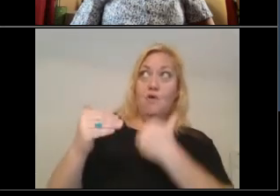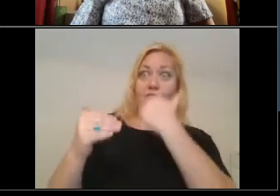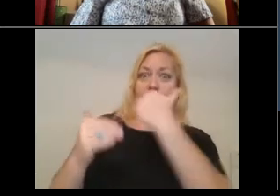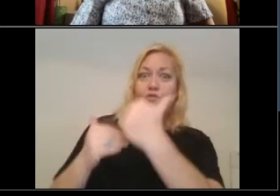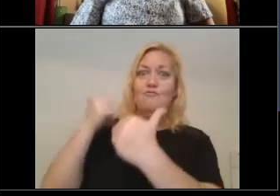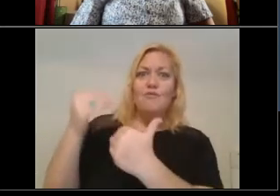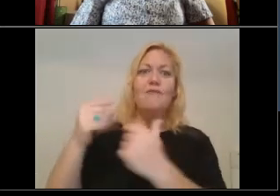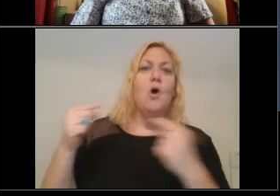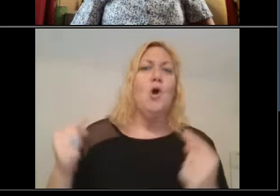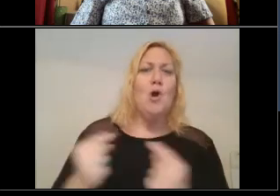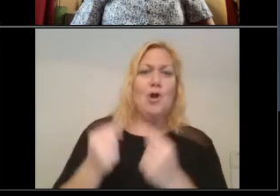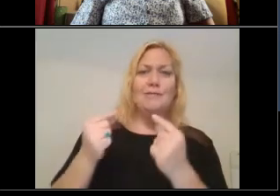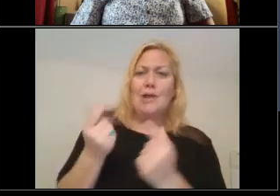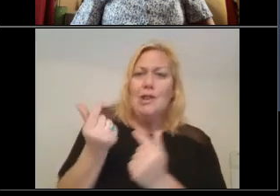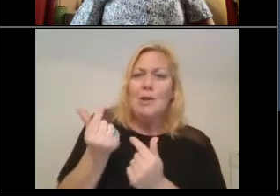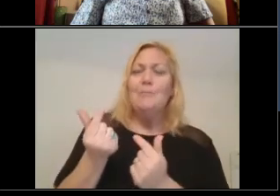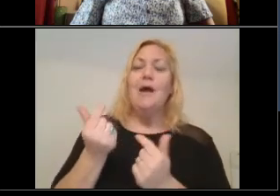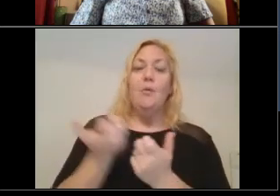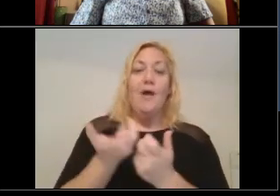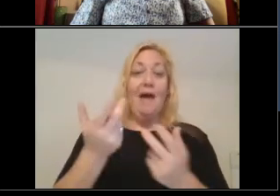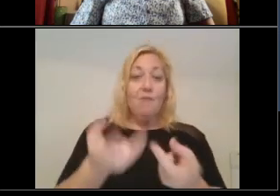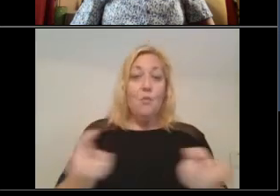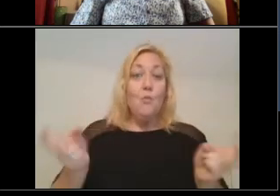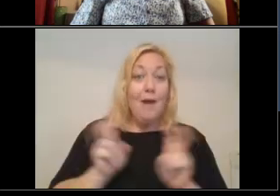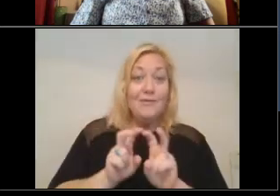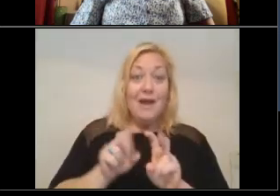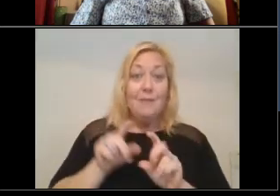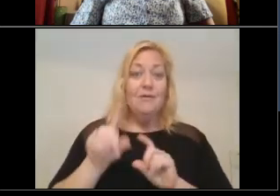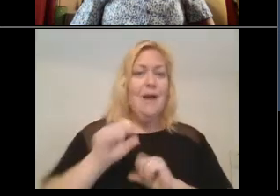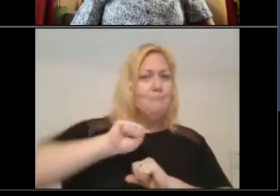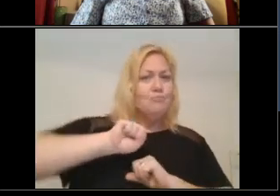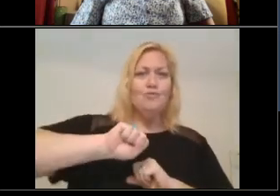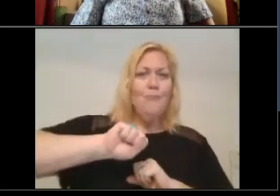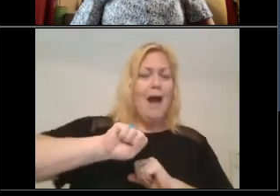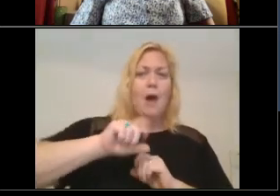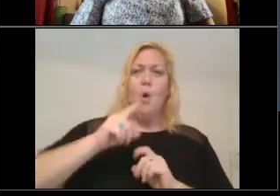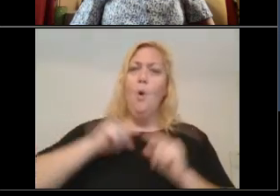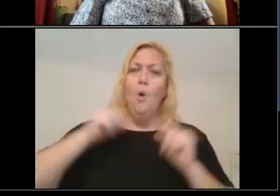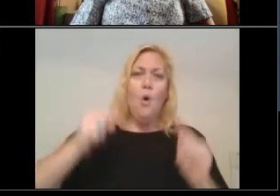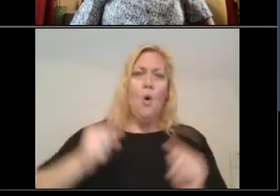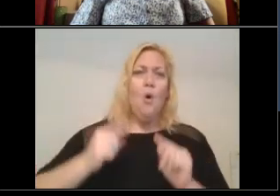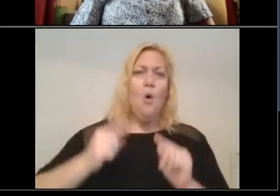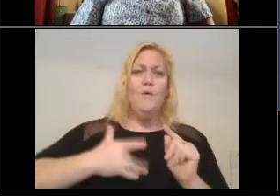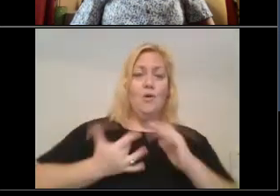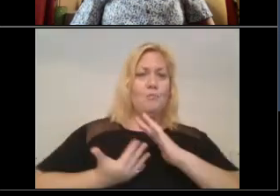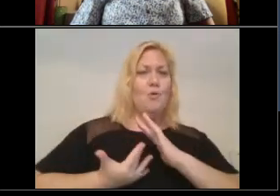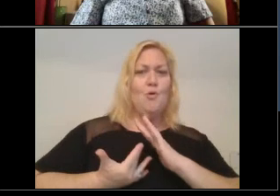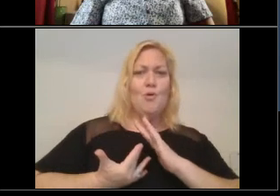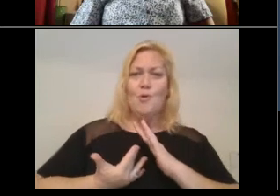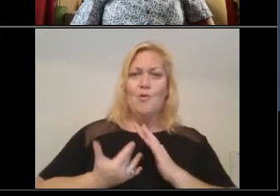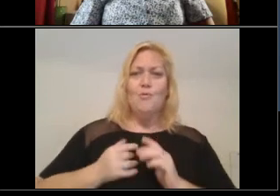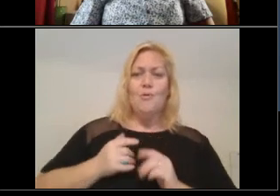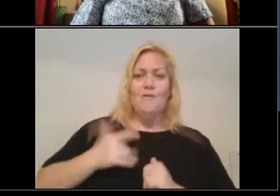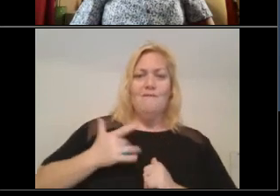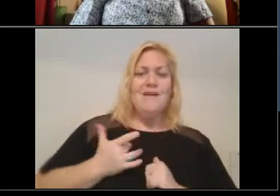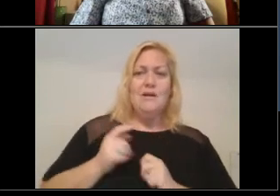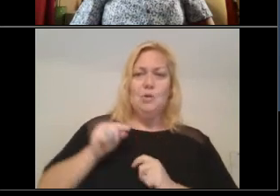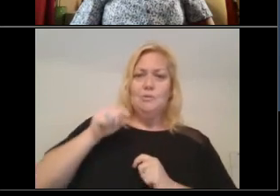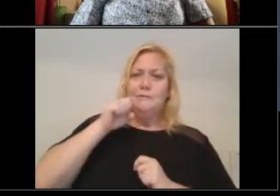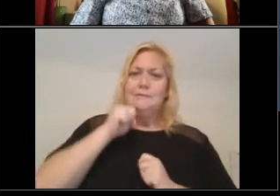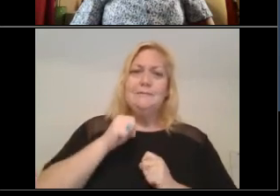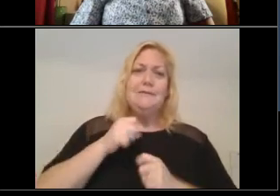bit. We implemented a roundtable. The roundtable's pushed back a lot. It's hurting, we can feel the burn. And so we just have to